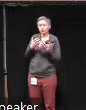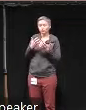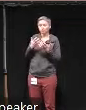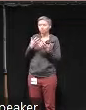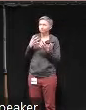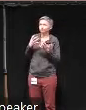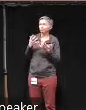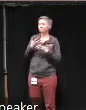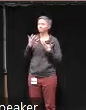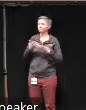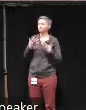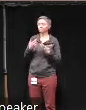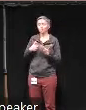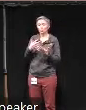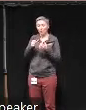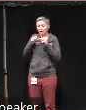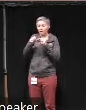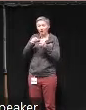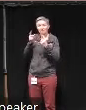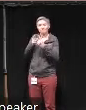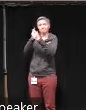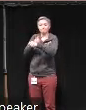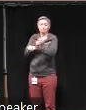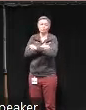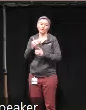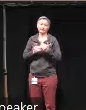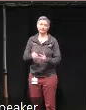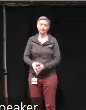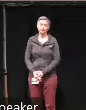for these processes.